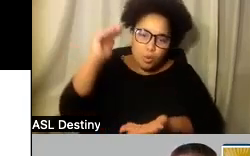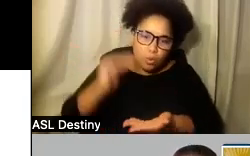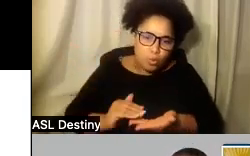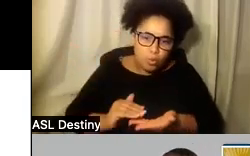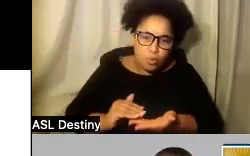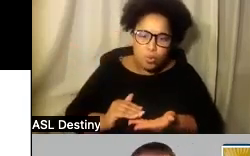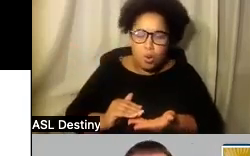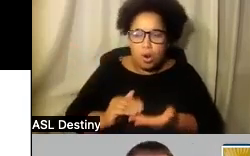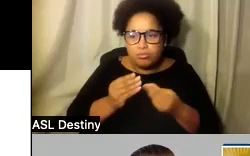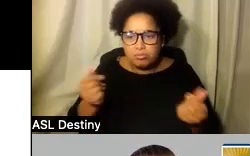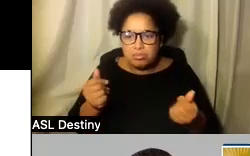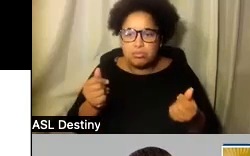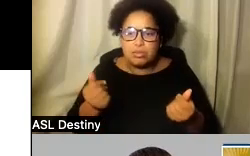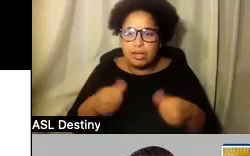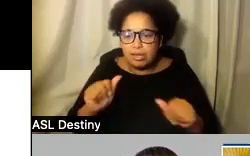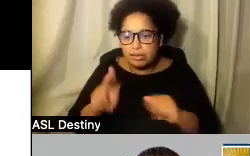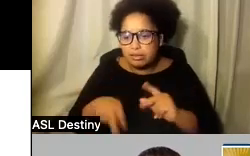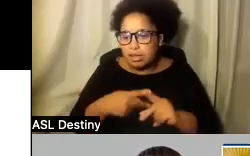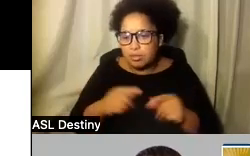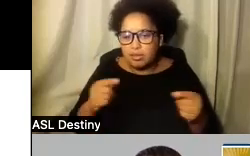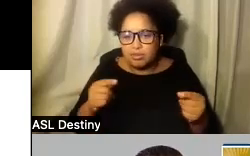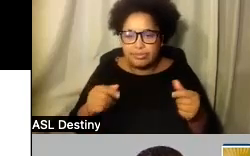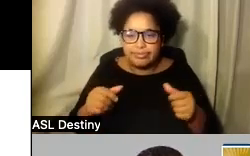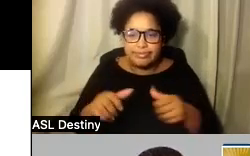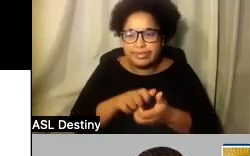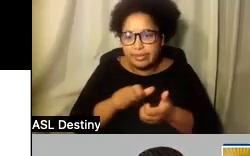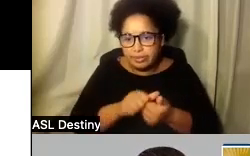in hazard-prone areas. The next slide, please.